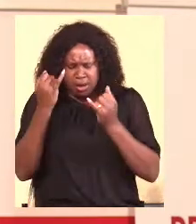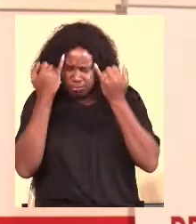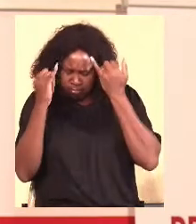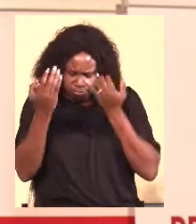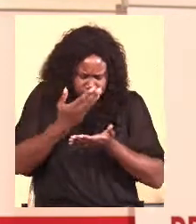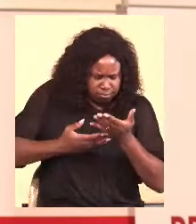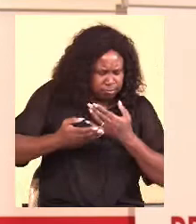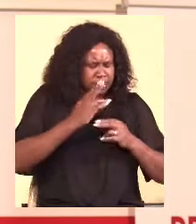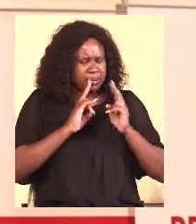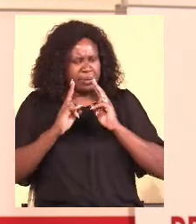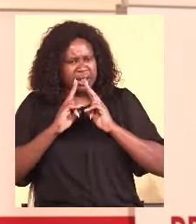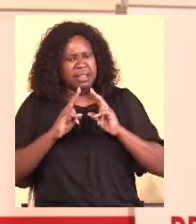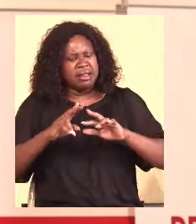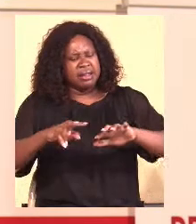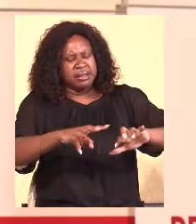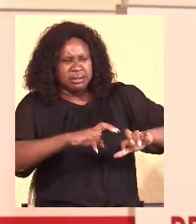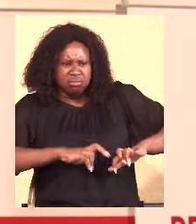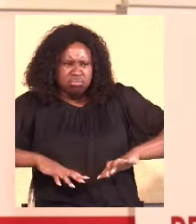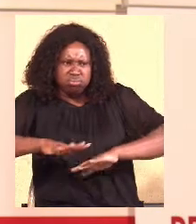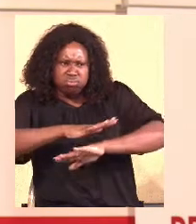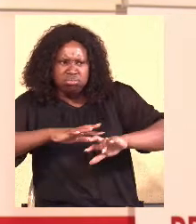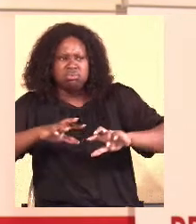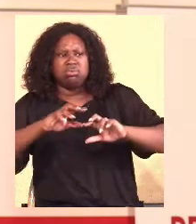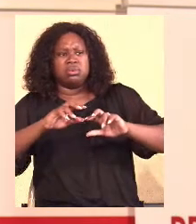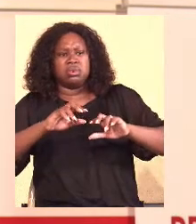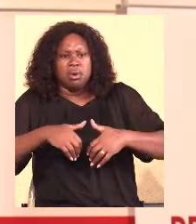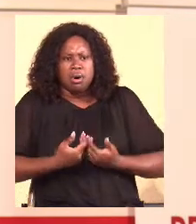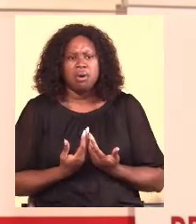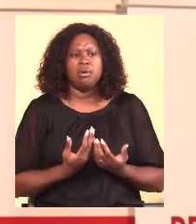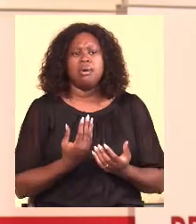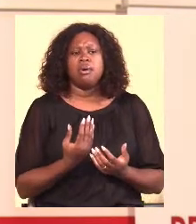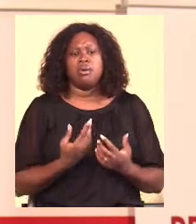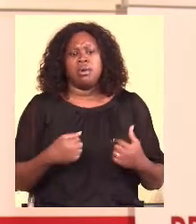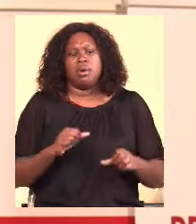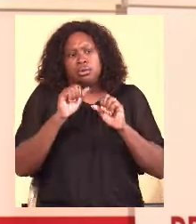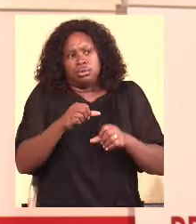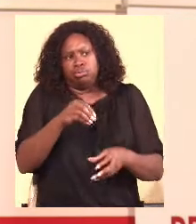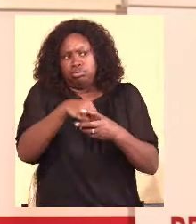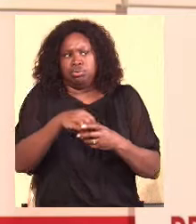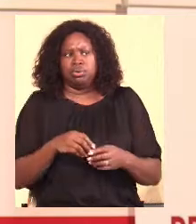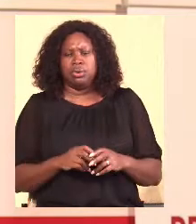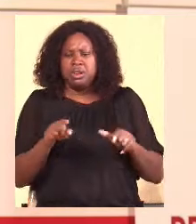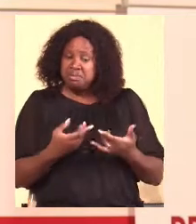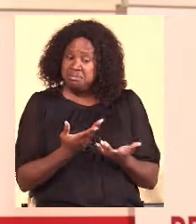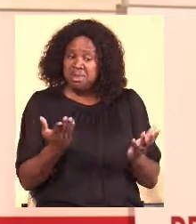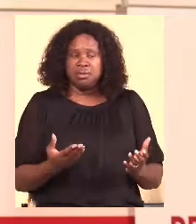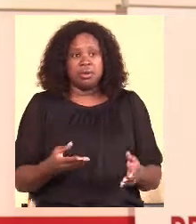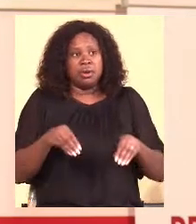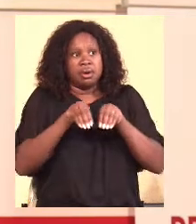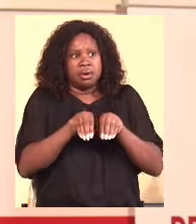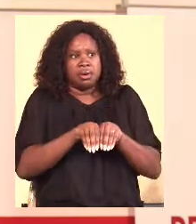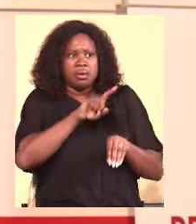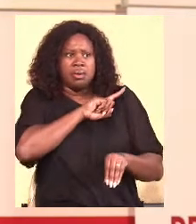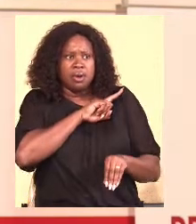the possible immediate interventions and remedies. All these were done to help